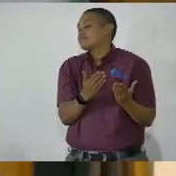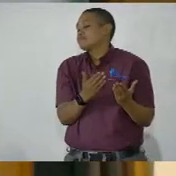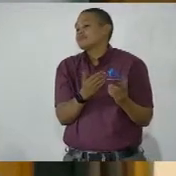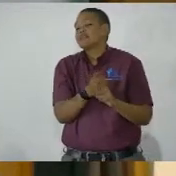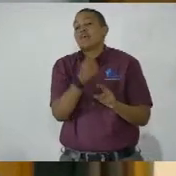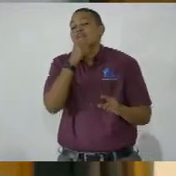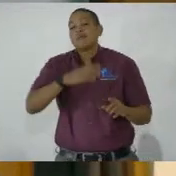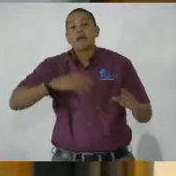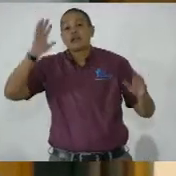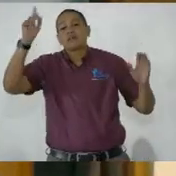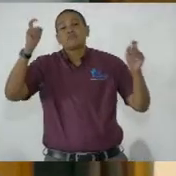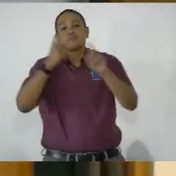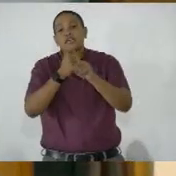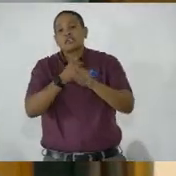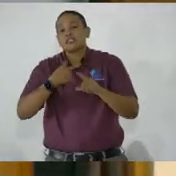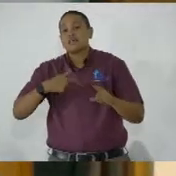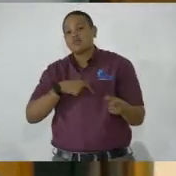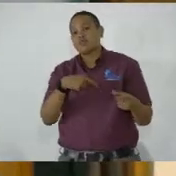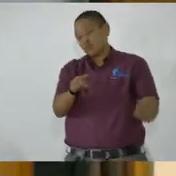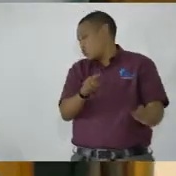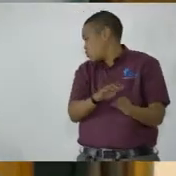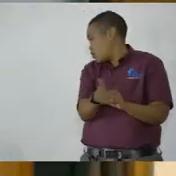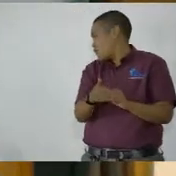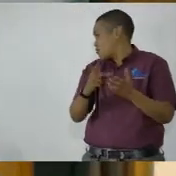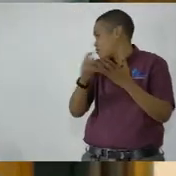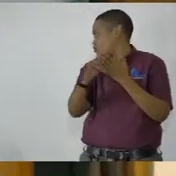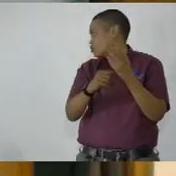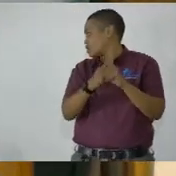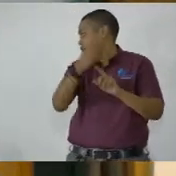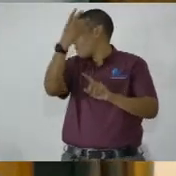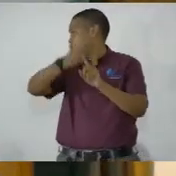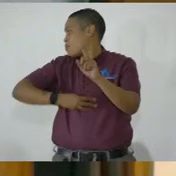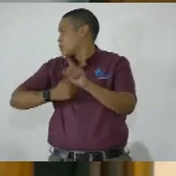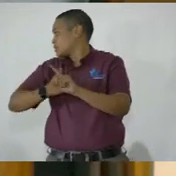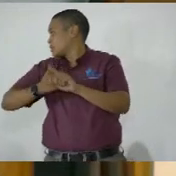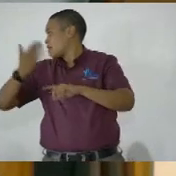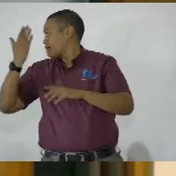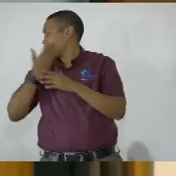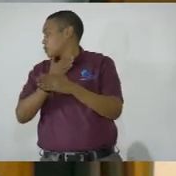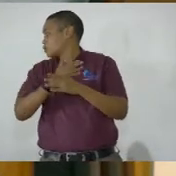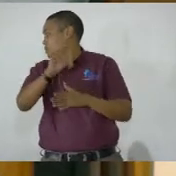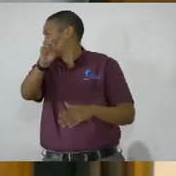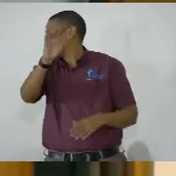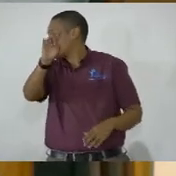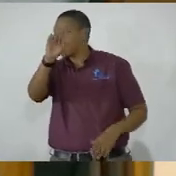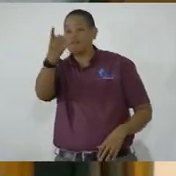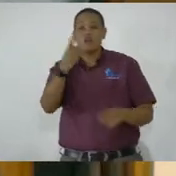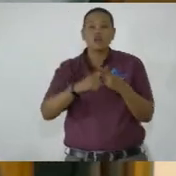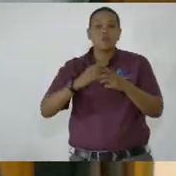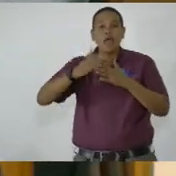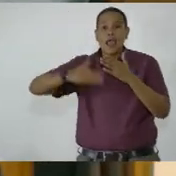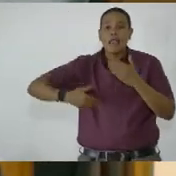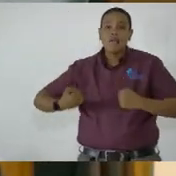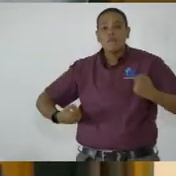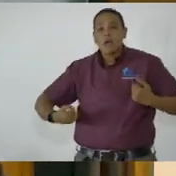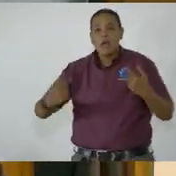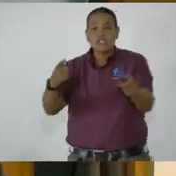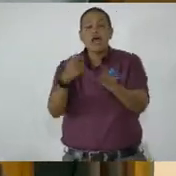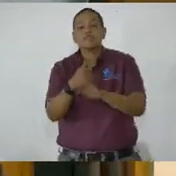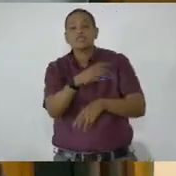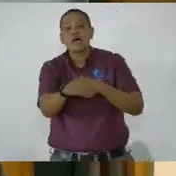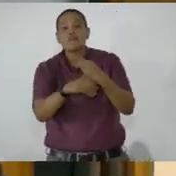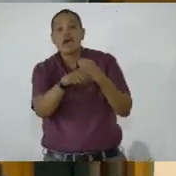we, during the pilot project, 4 months between December the 1st and the end of March,